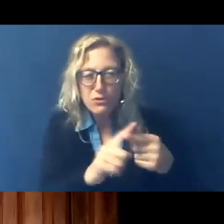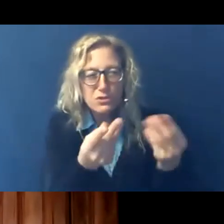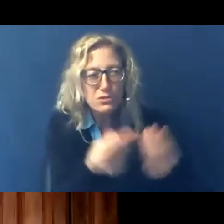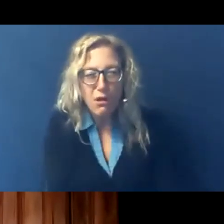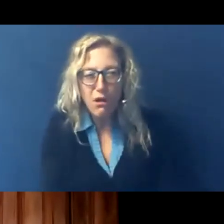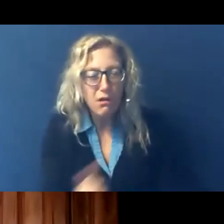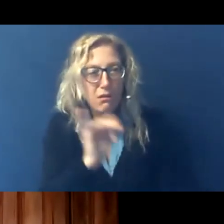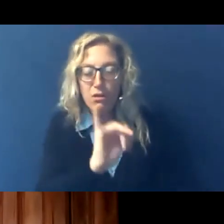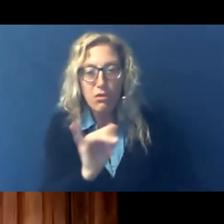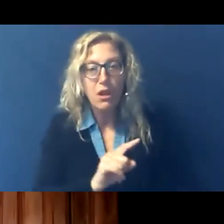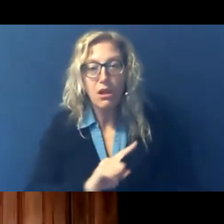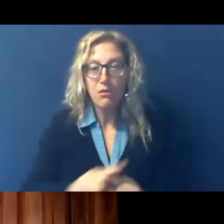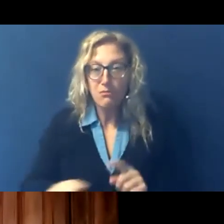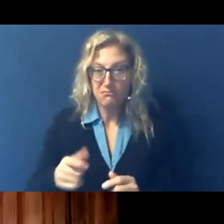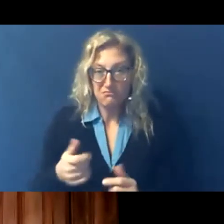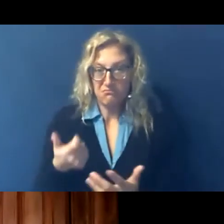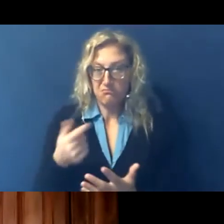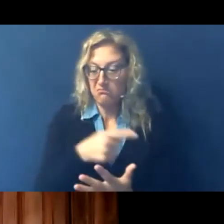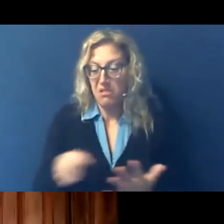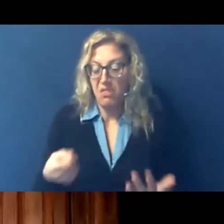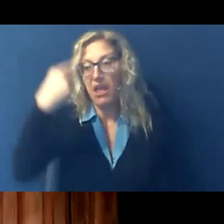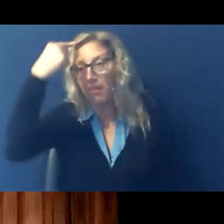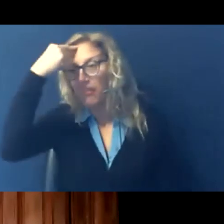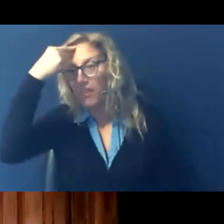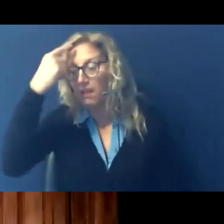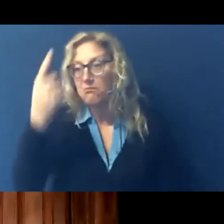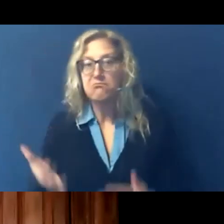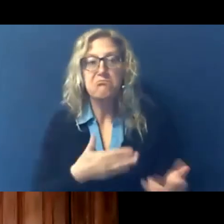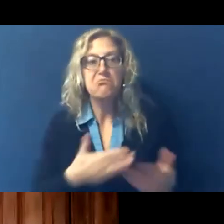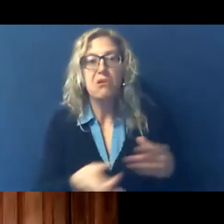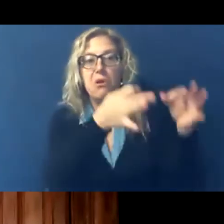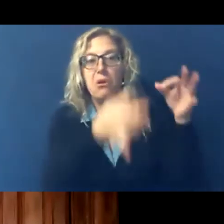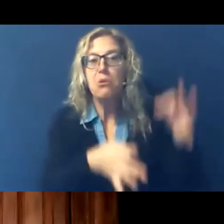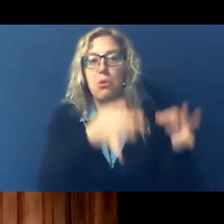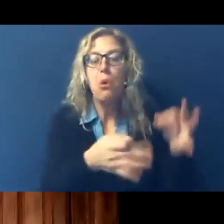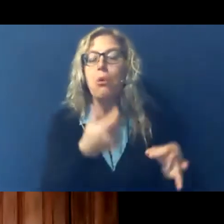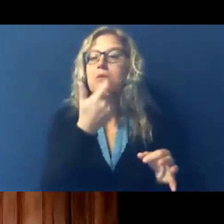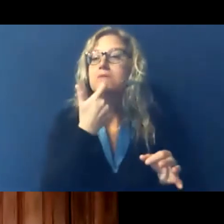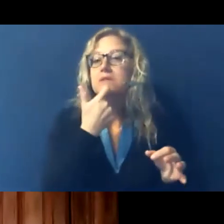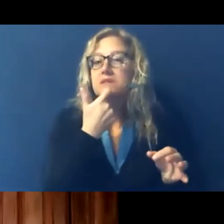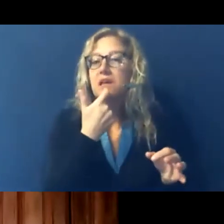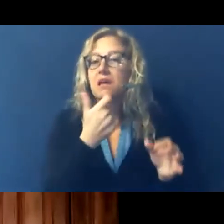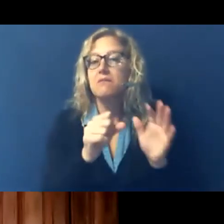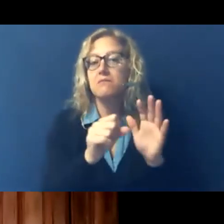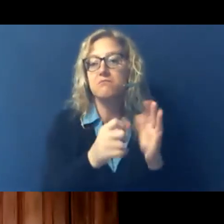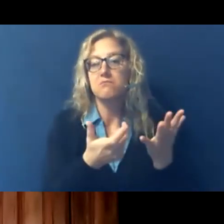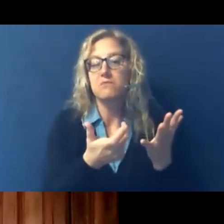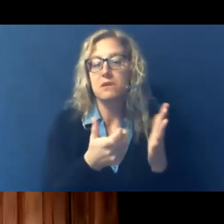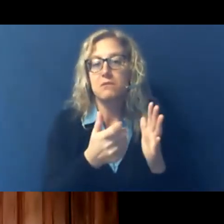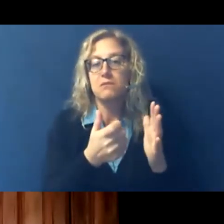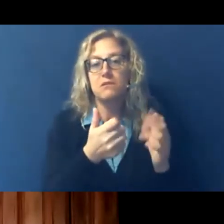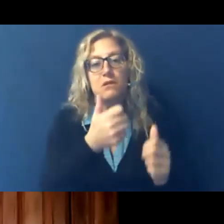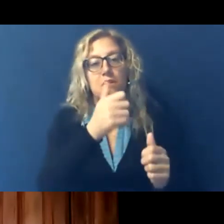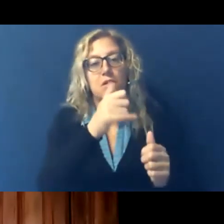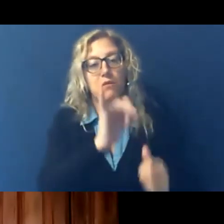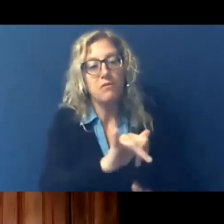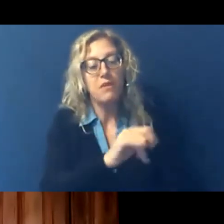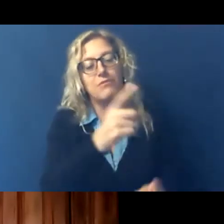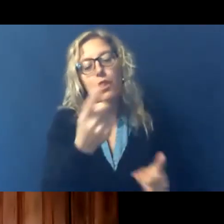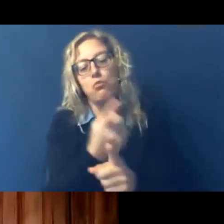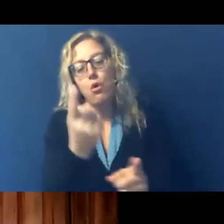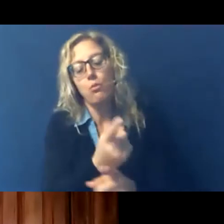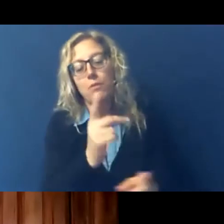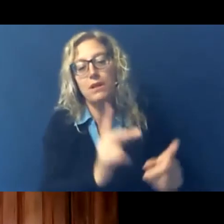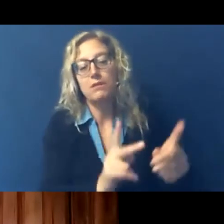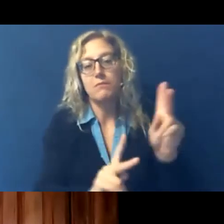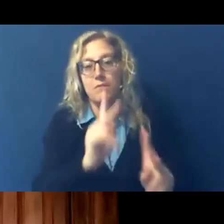every single news report says they think, even if the court were to say that that the parties were appropriate parties to bring the